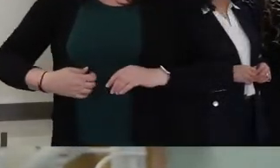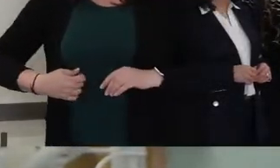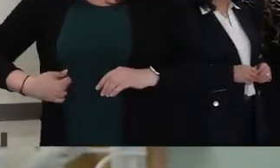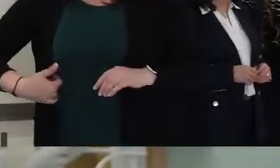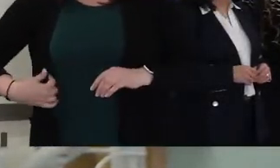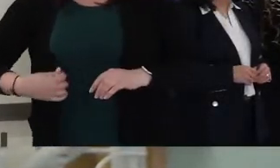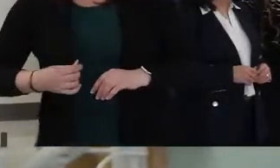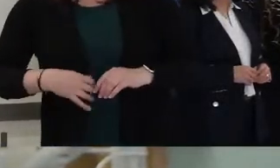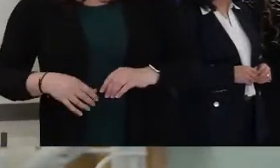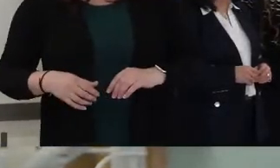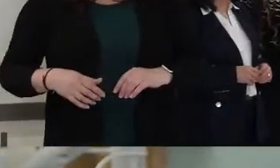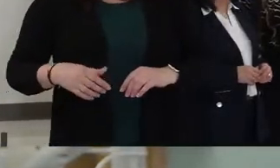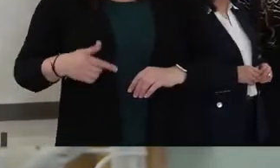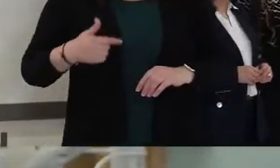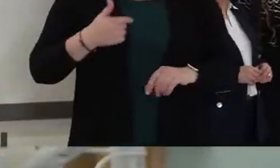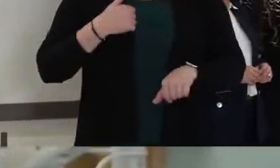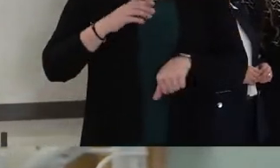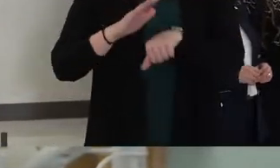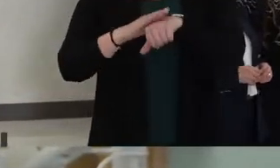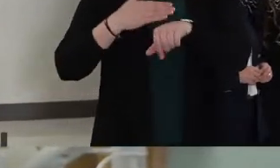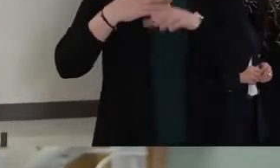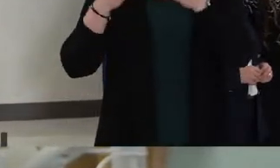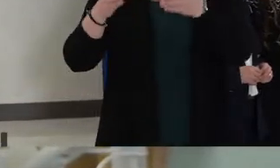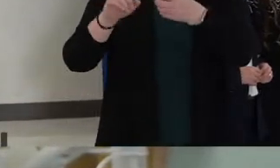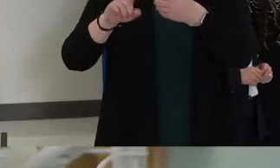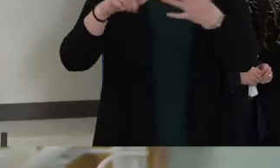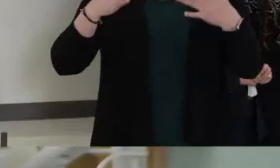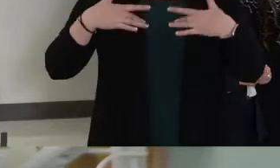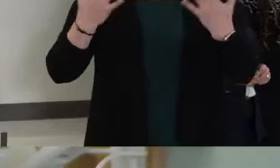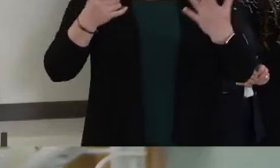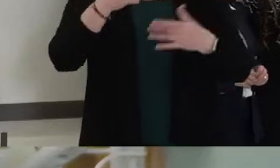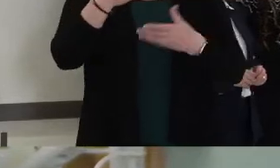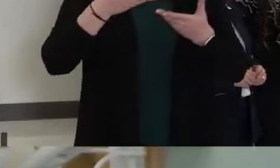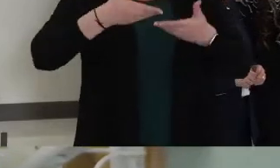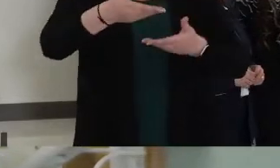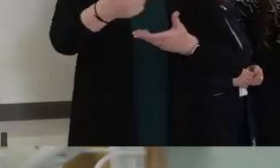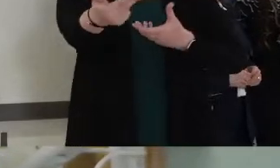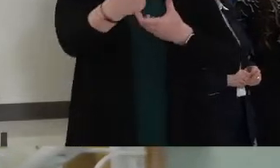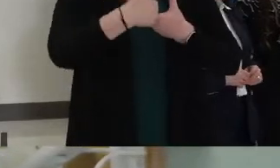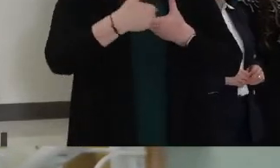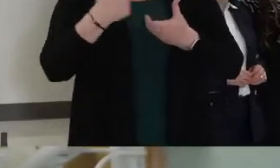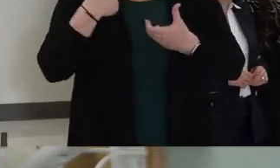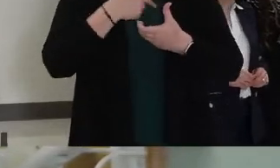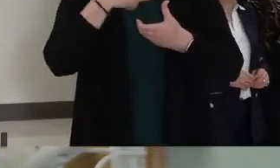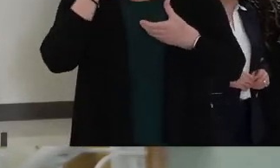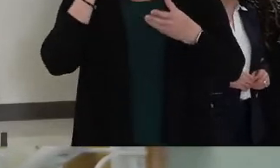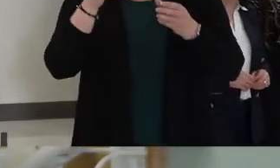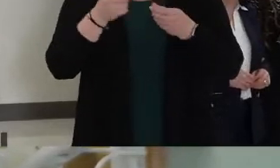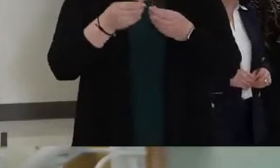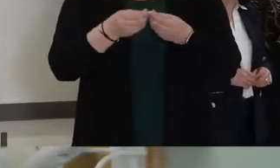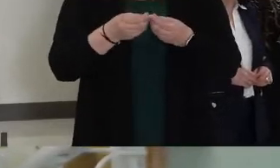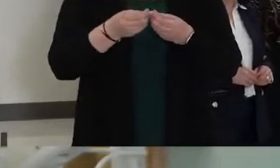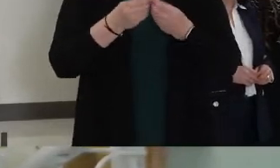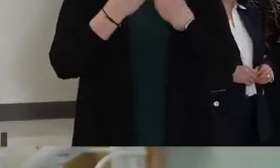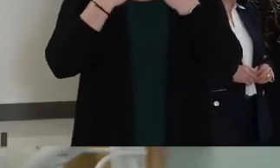And I'm on my way to an event. You're welcome to join us, where we will release our fentanyl